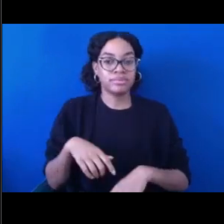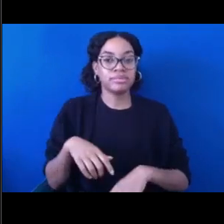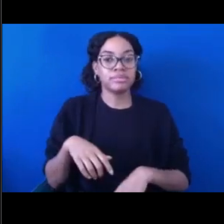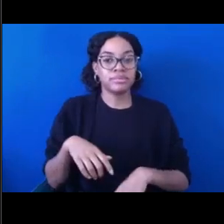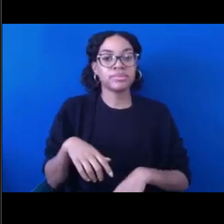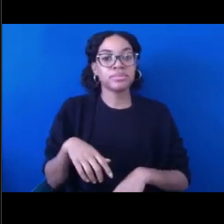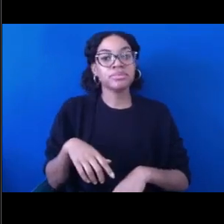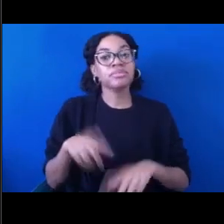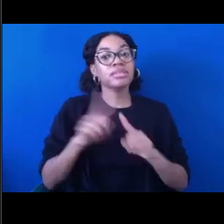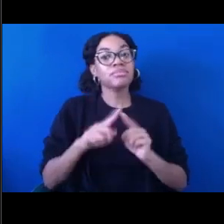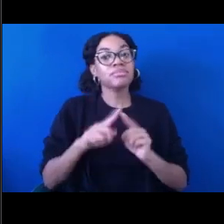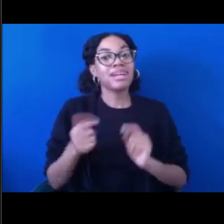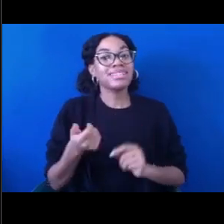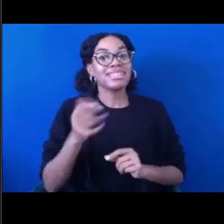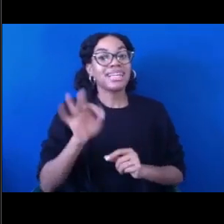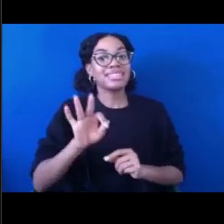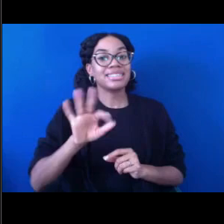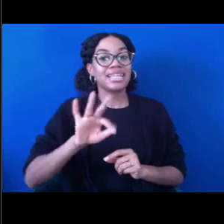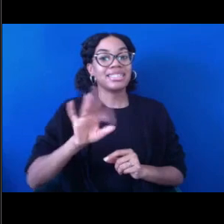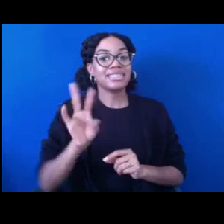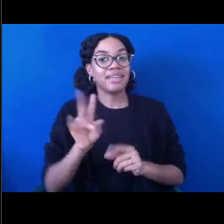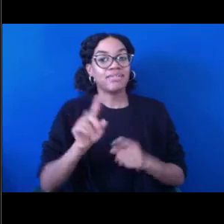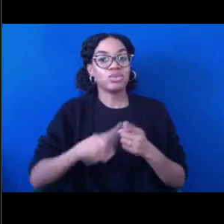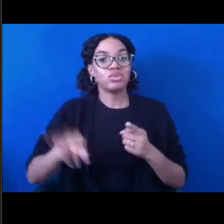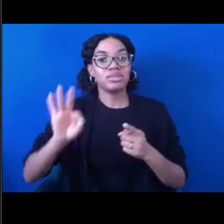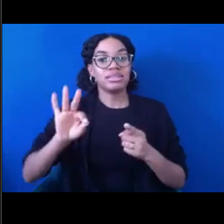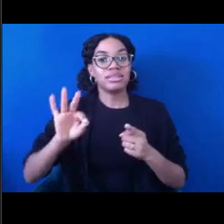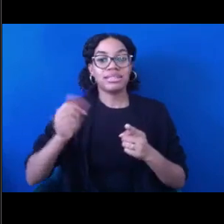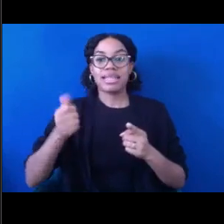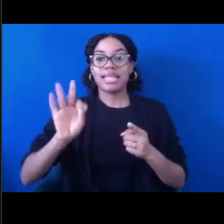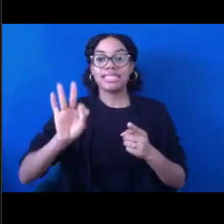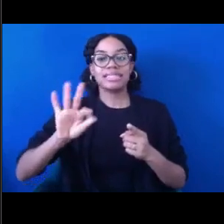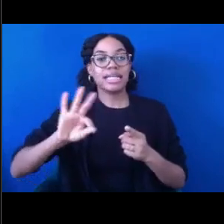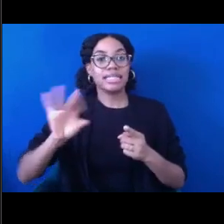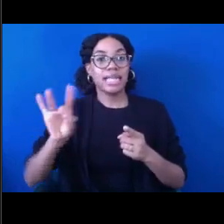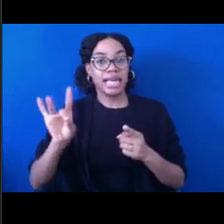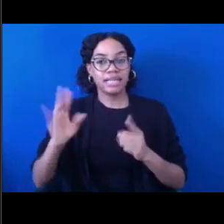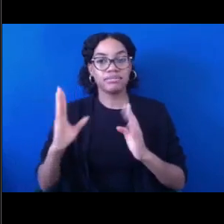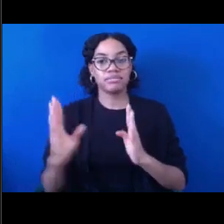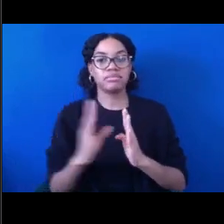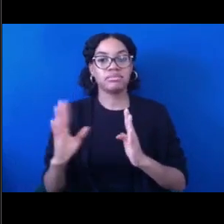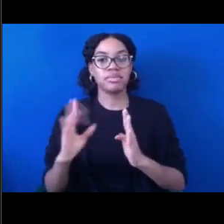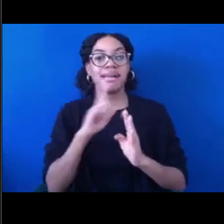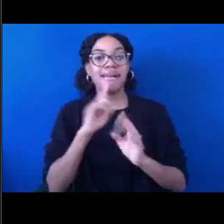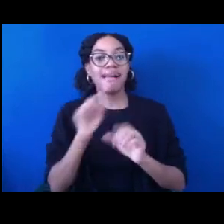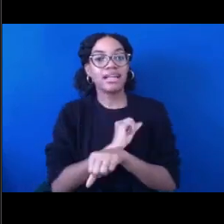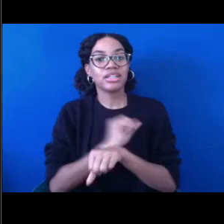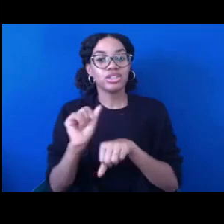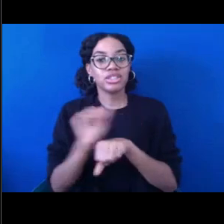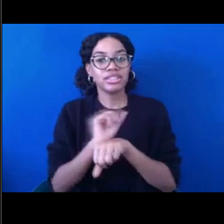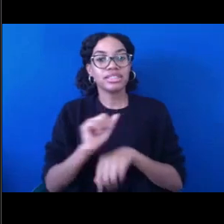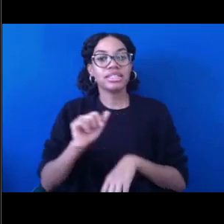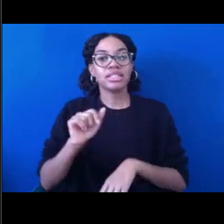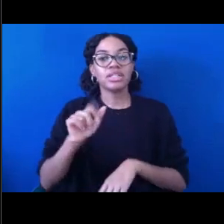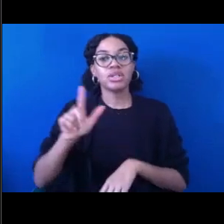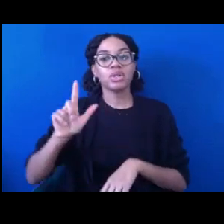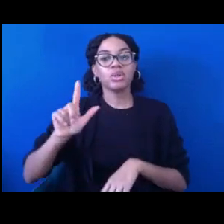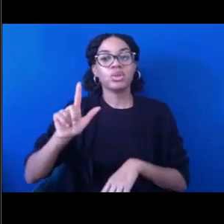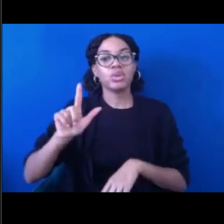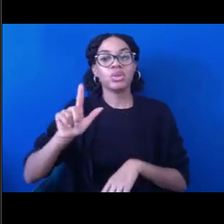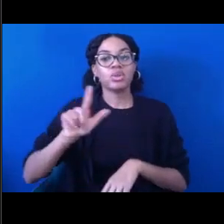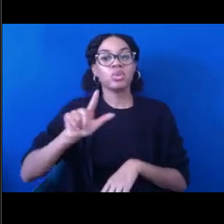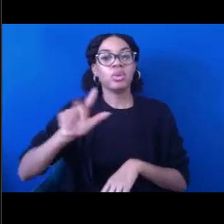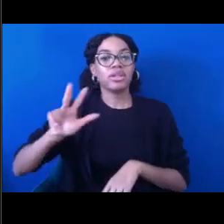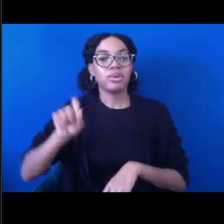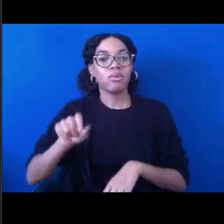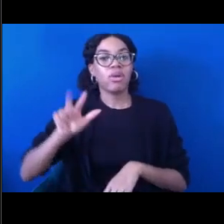with 23.34 inches. If you're in the weather world, you would actually know that's kind of a famous El Nino year. El Nino